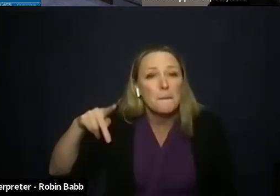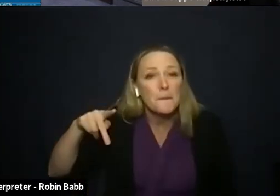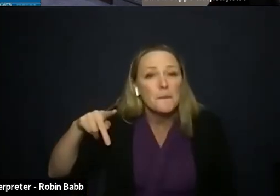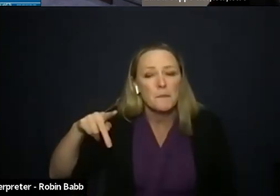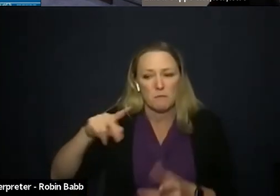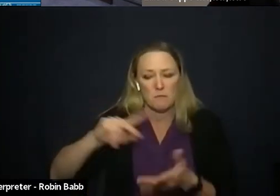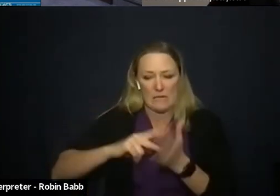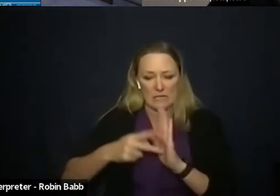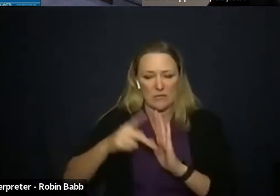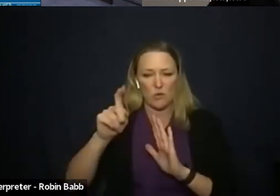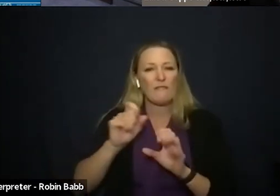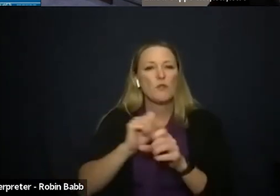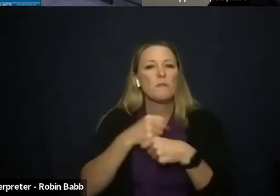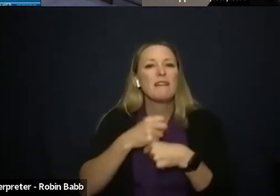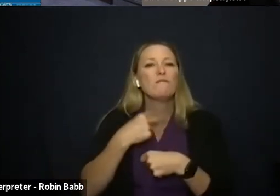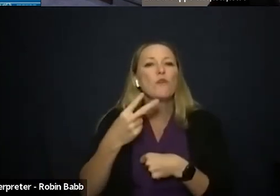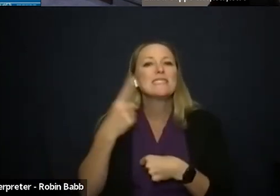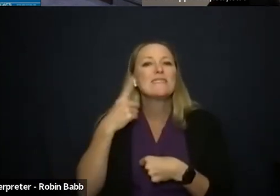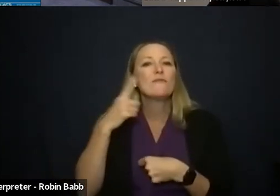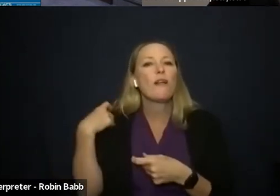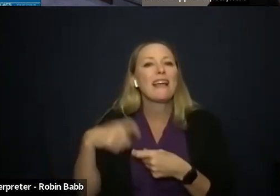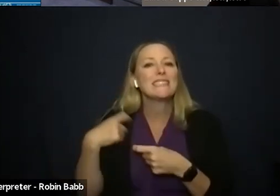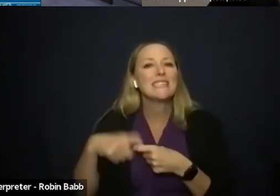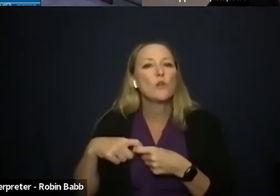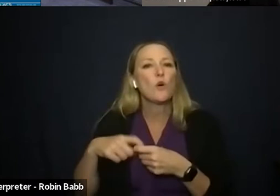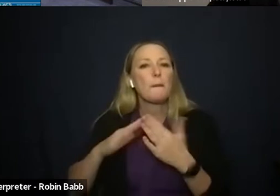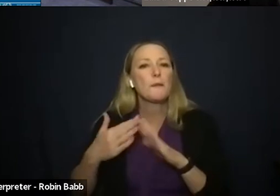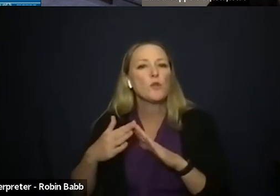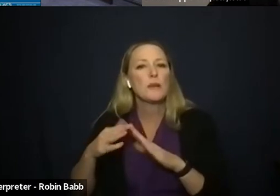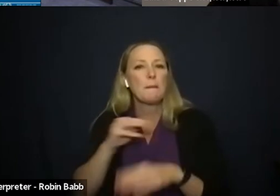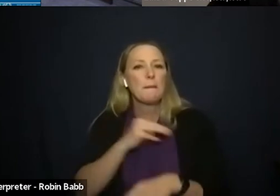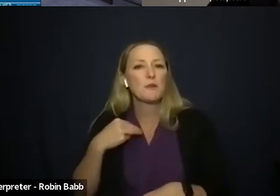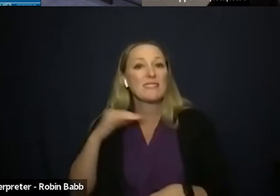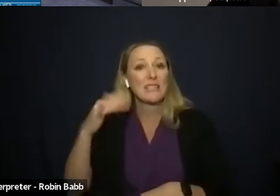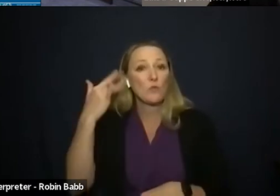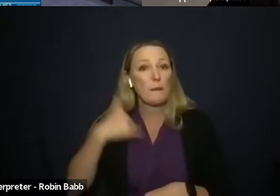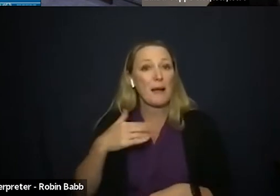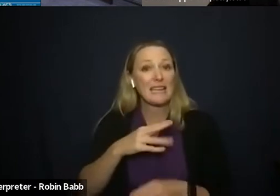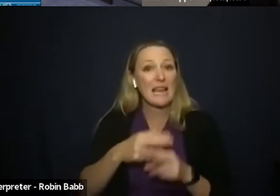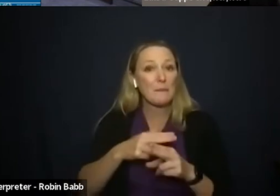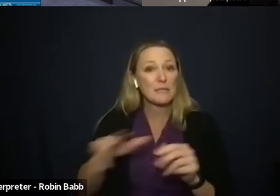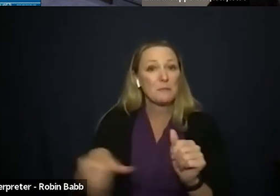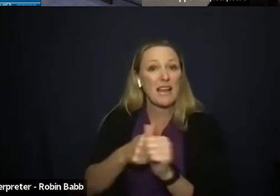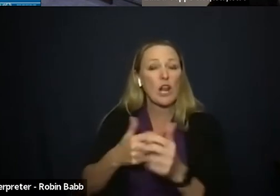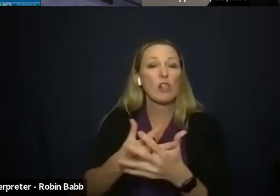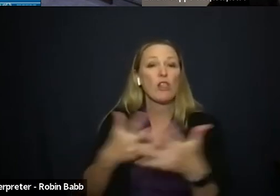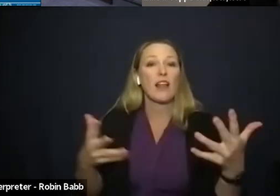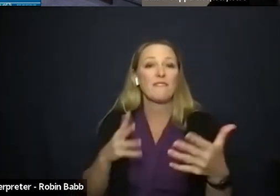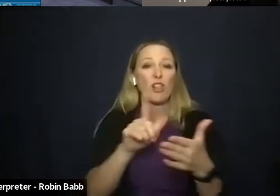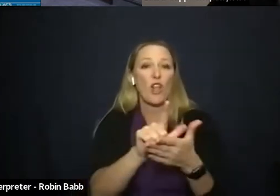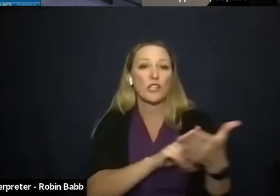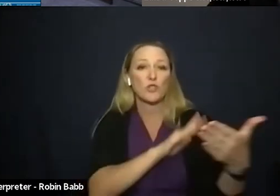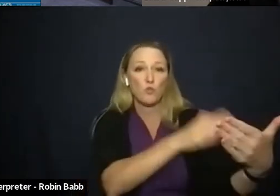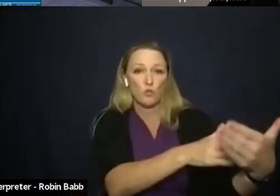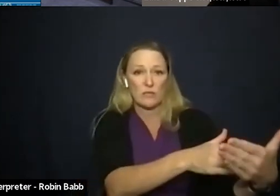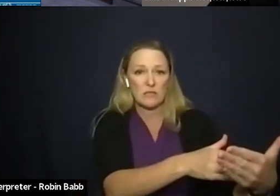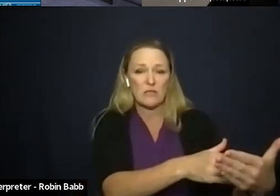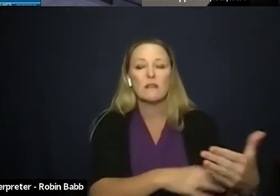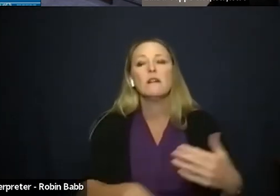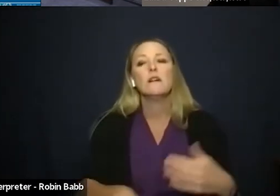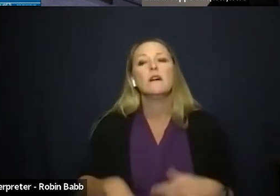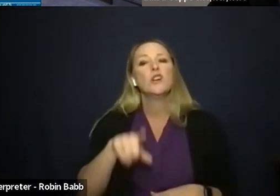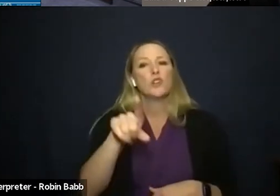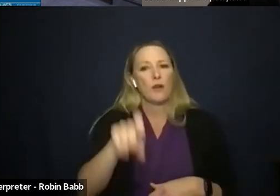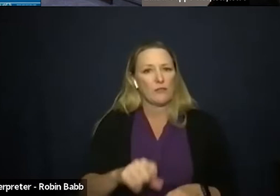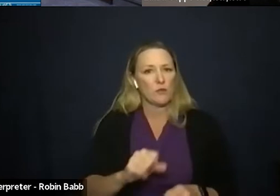voices of latino community members that's why my name is behind a lot of these lawsuits in order to do that you have to create a